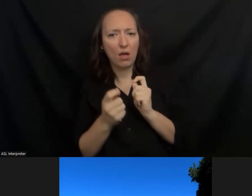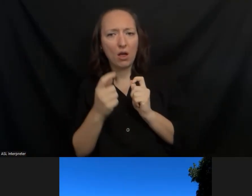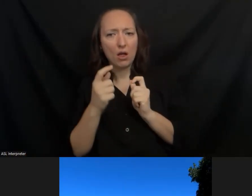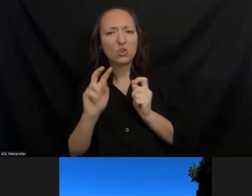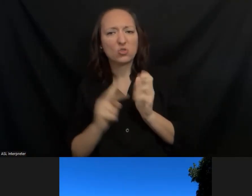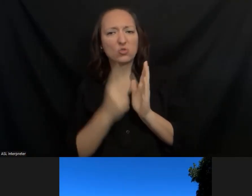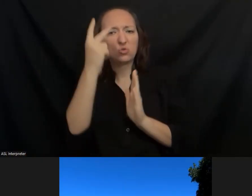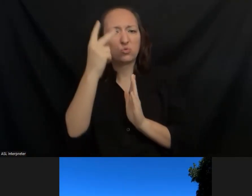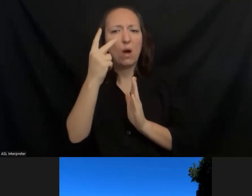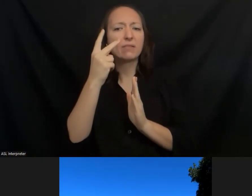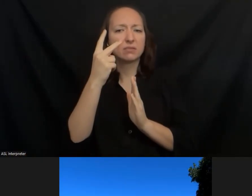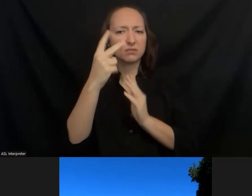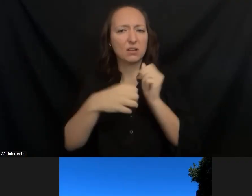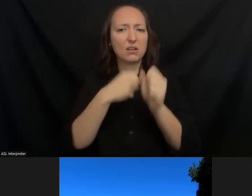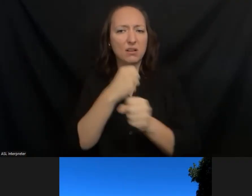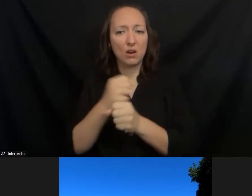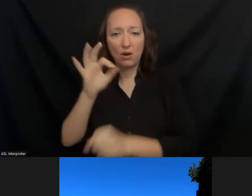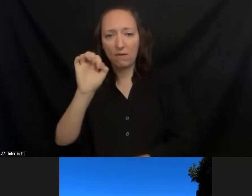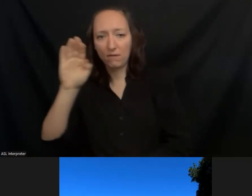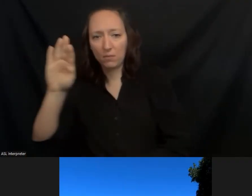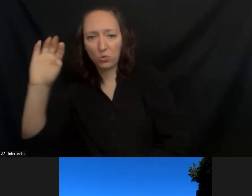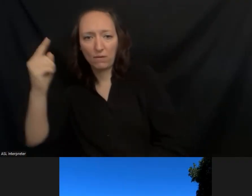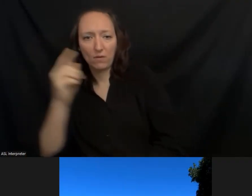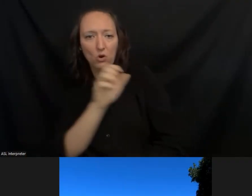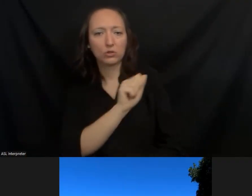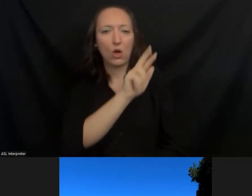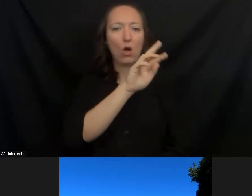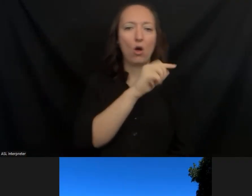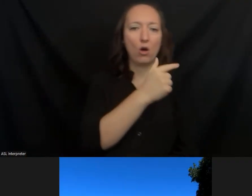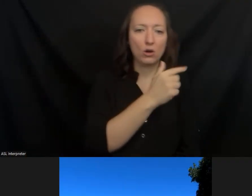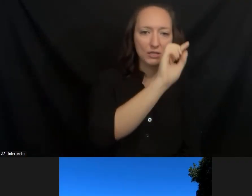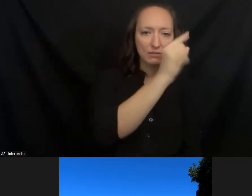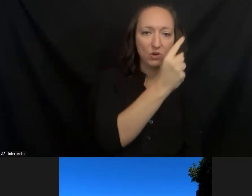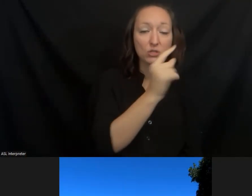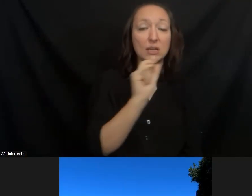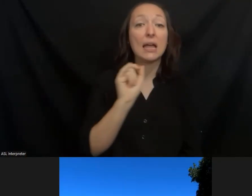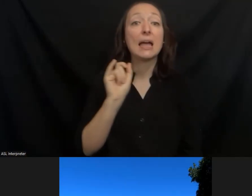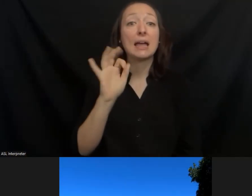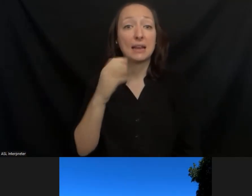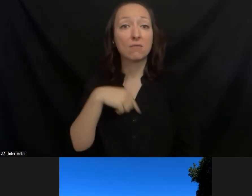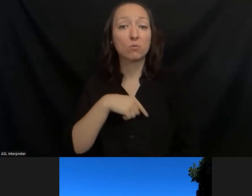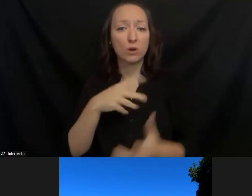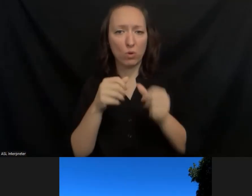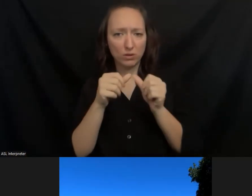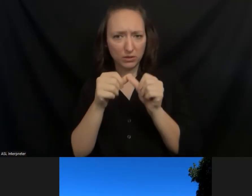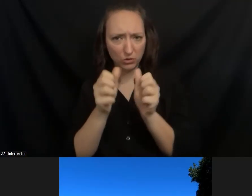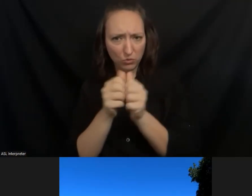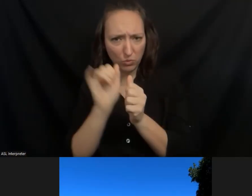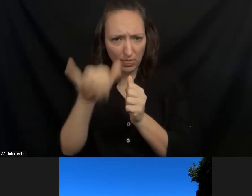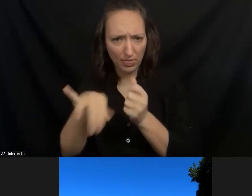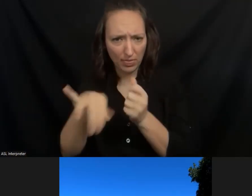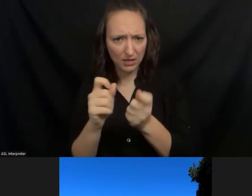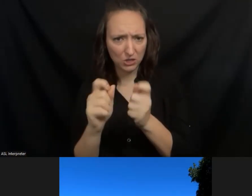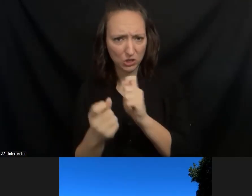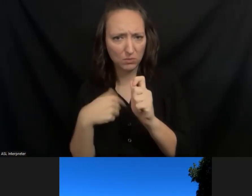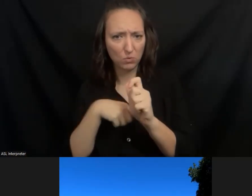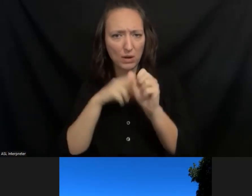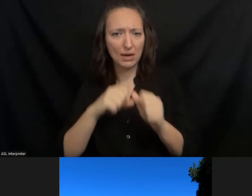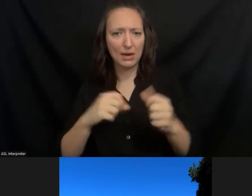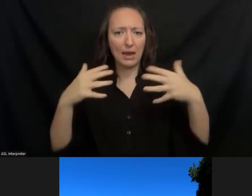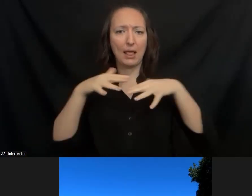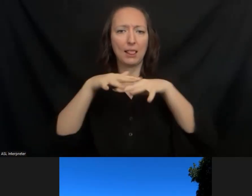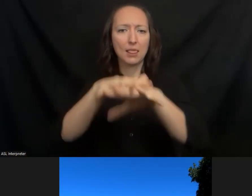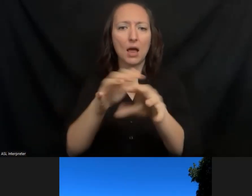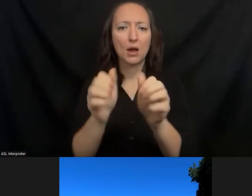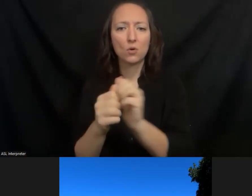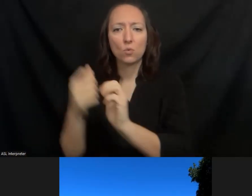of those adjustments, if we want to move forward with them, is to align the charge with the cost that we're paying. So that could either increase the charge or